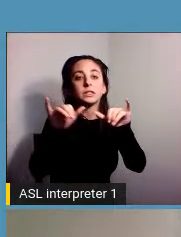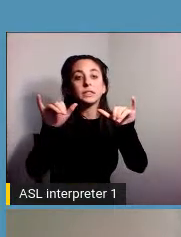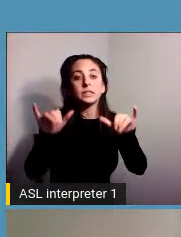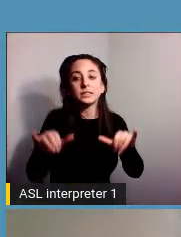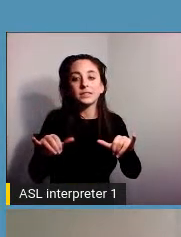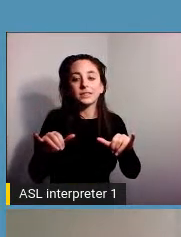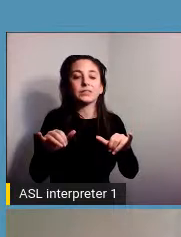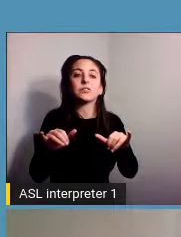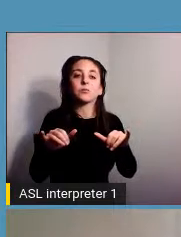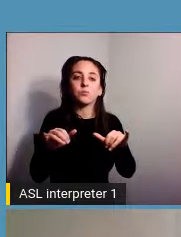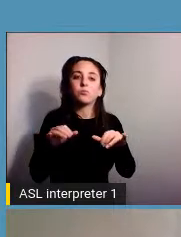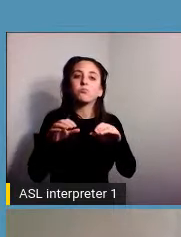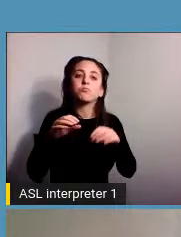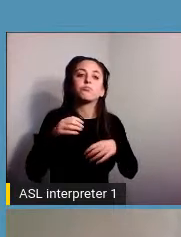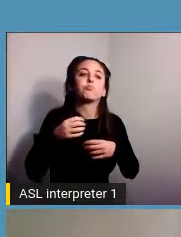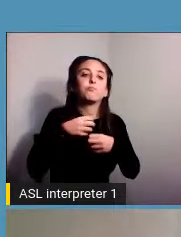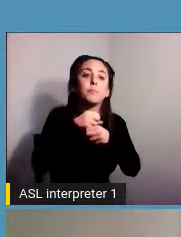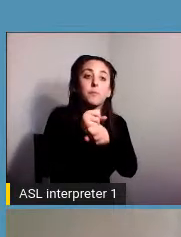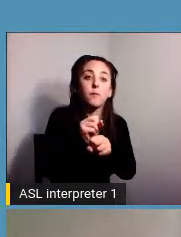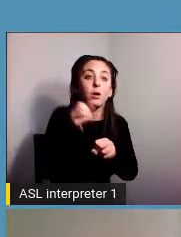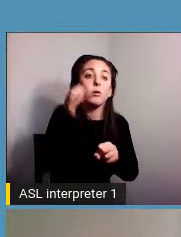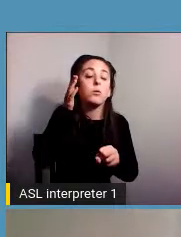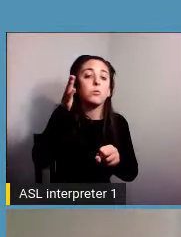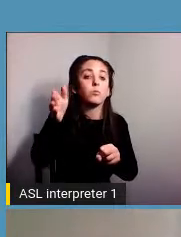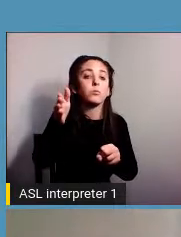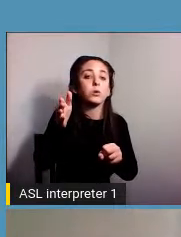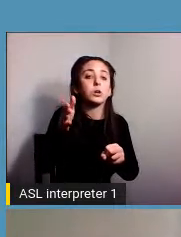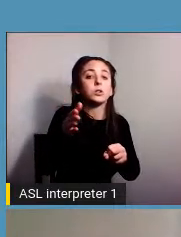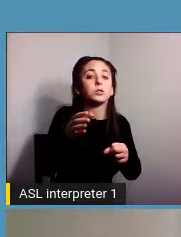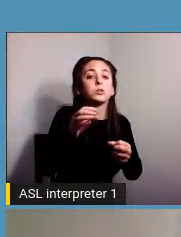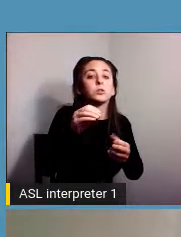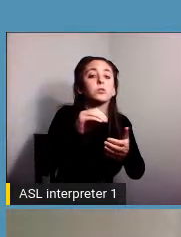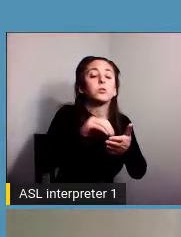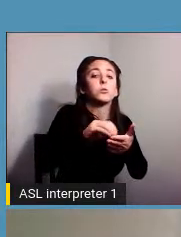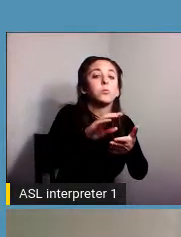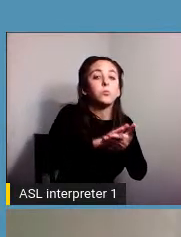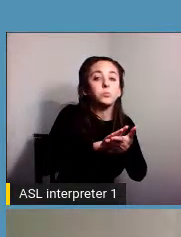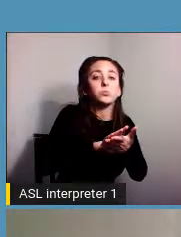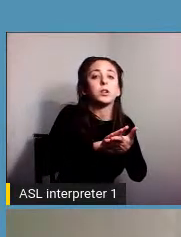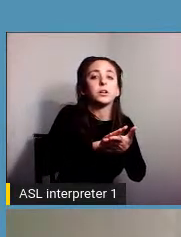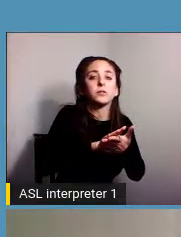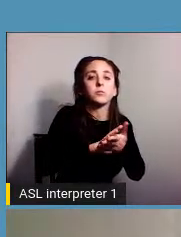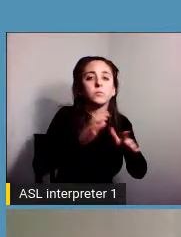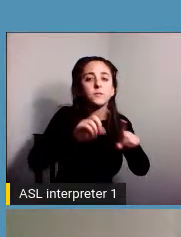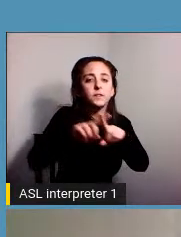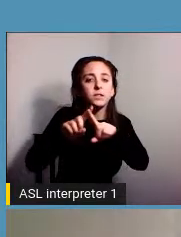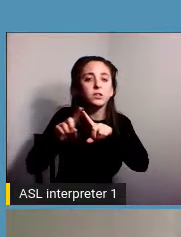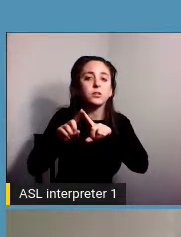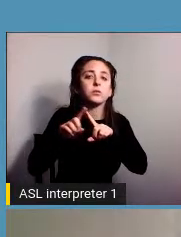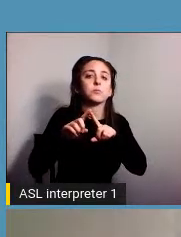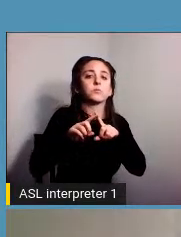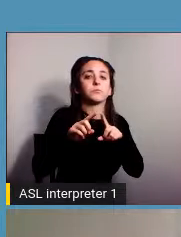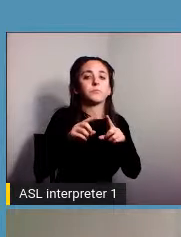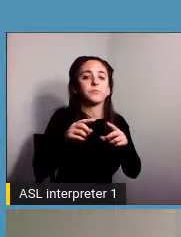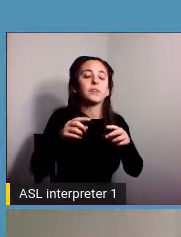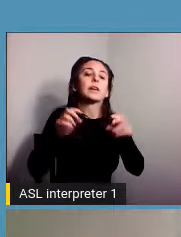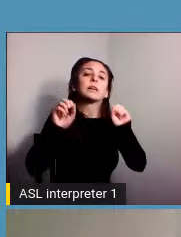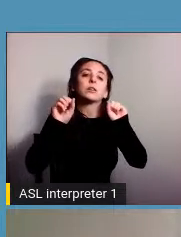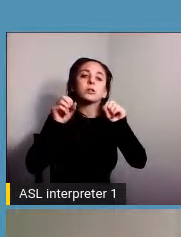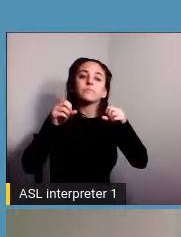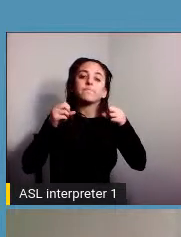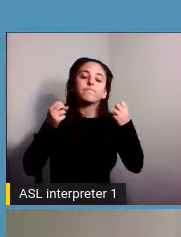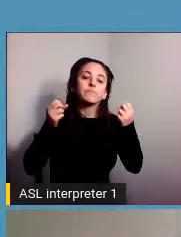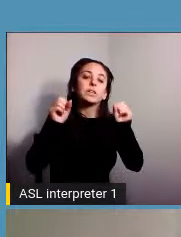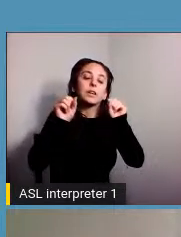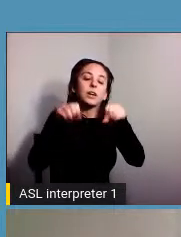produce a Dublin Core record, a Lido record, and a human readable report. So you